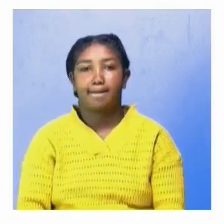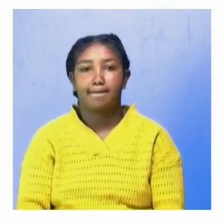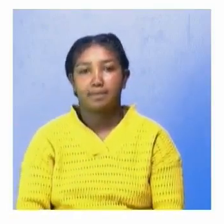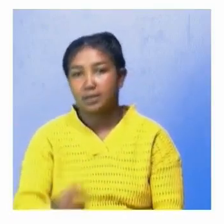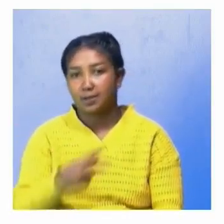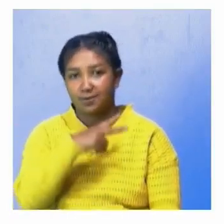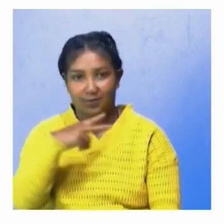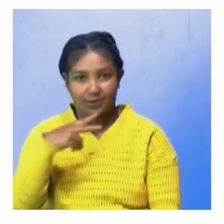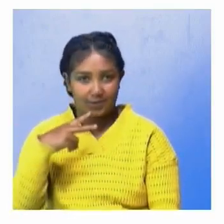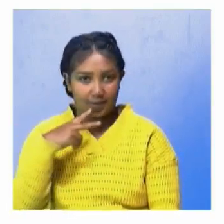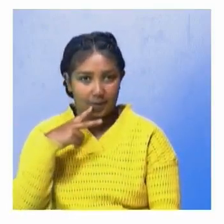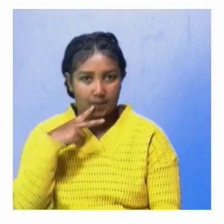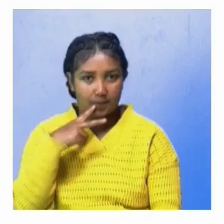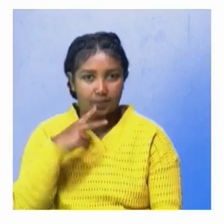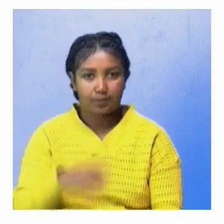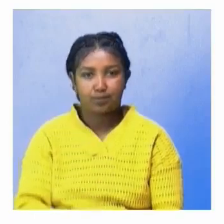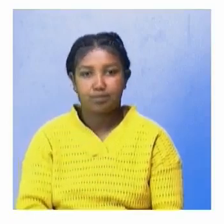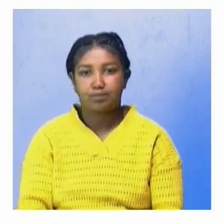verb.